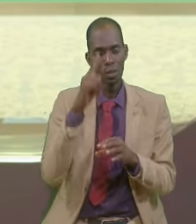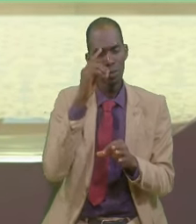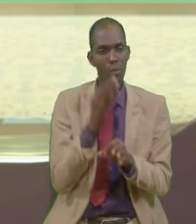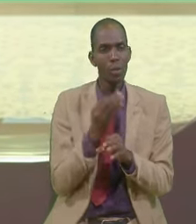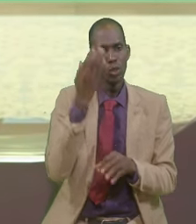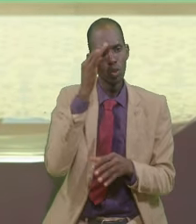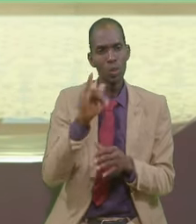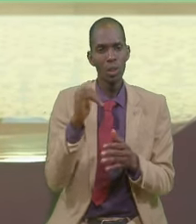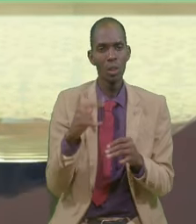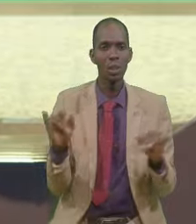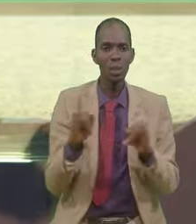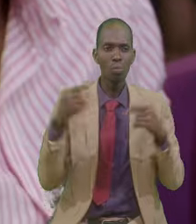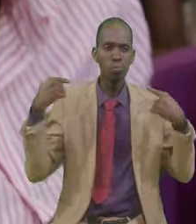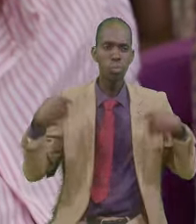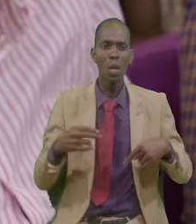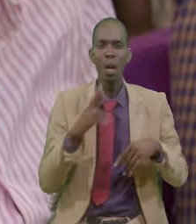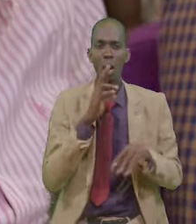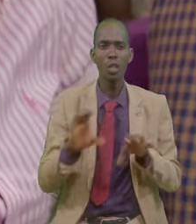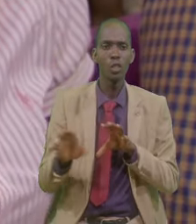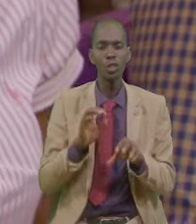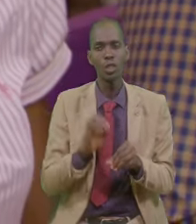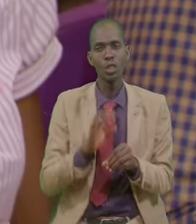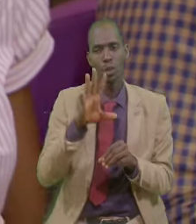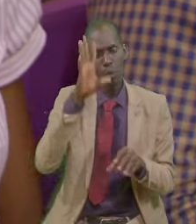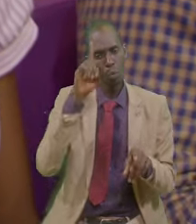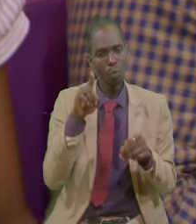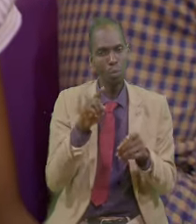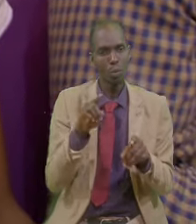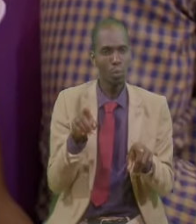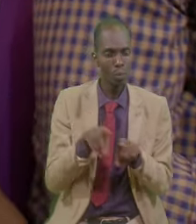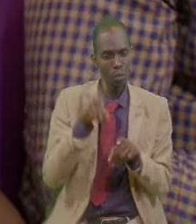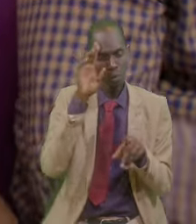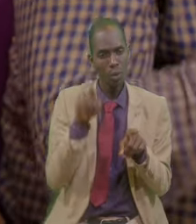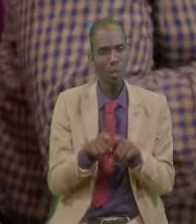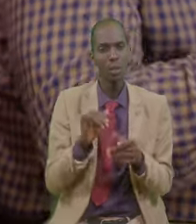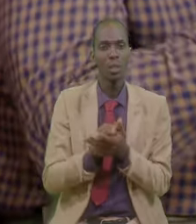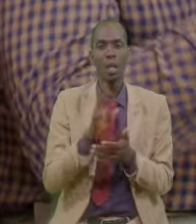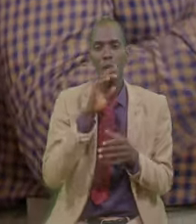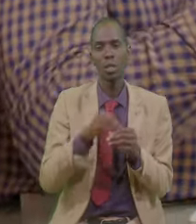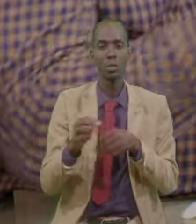accomplishing your brethren that are in the world, I have overcome.